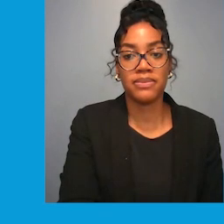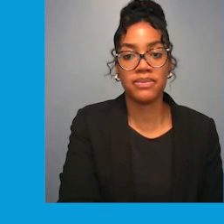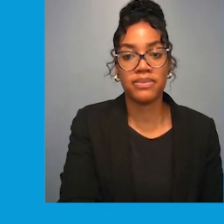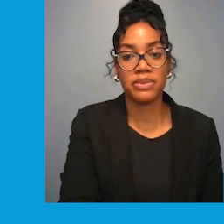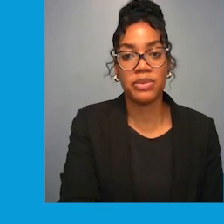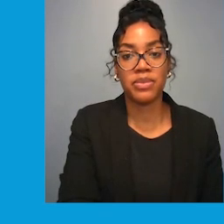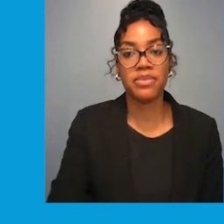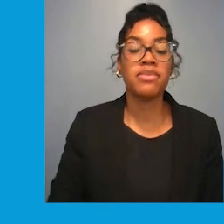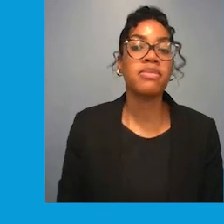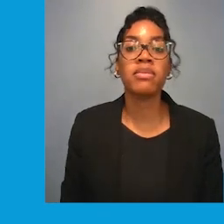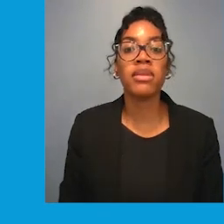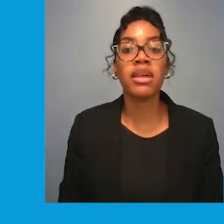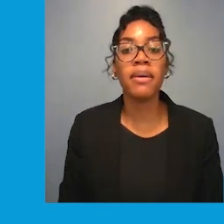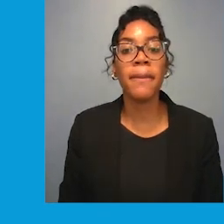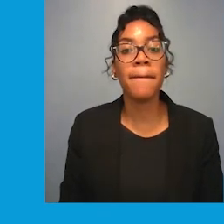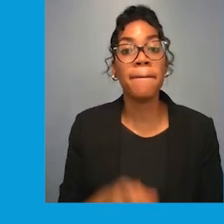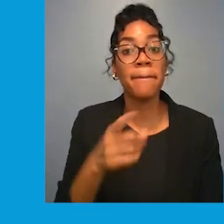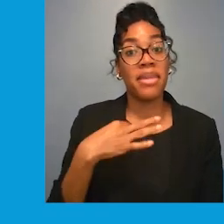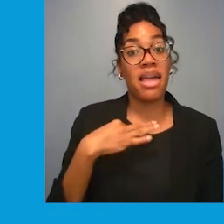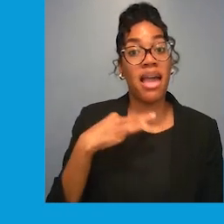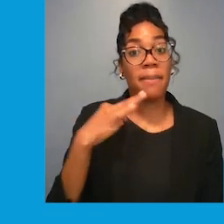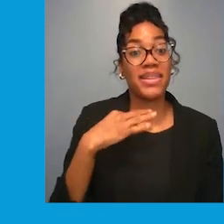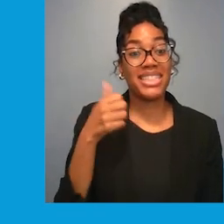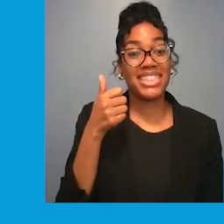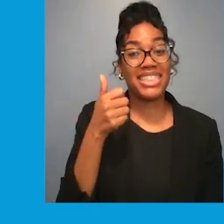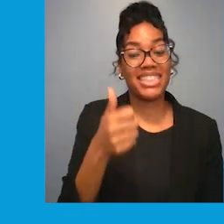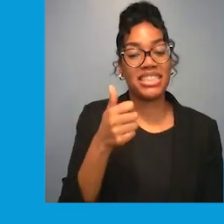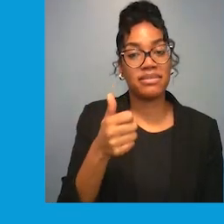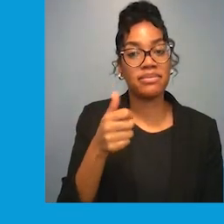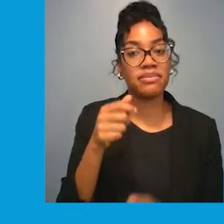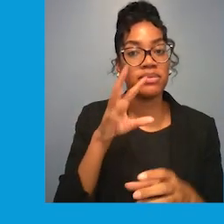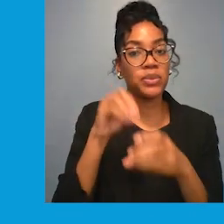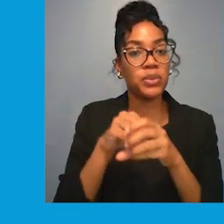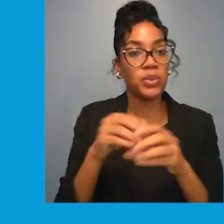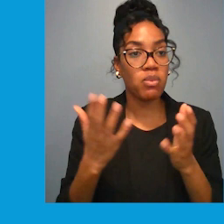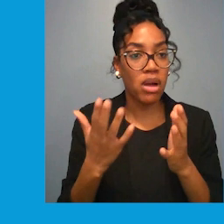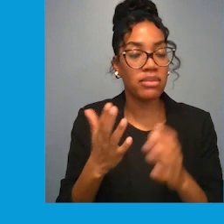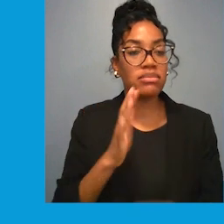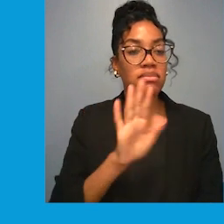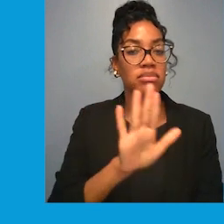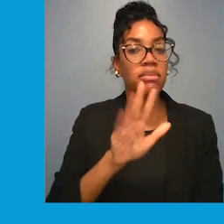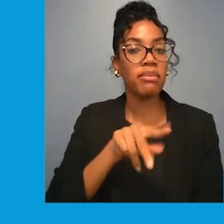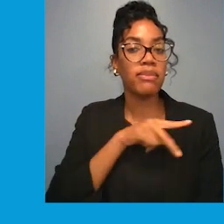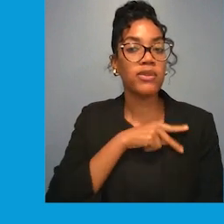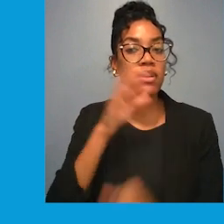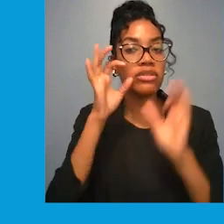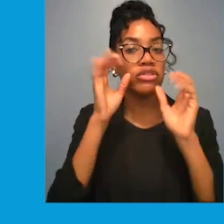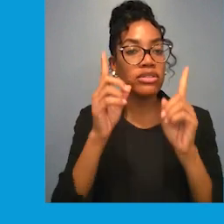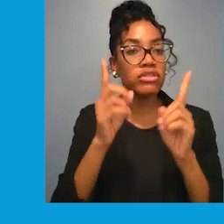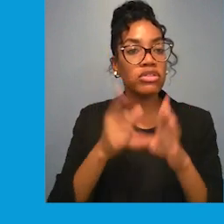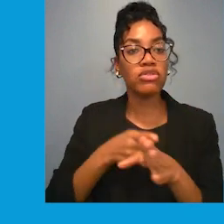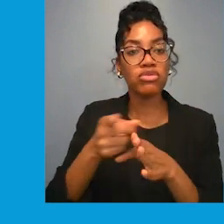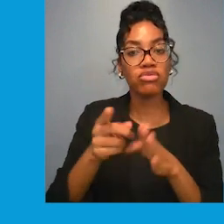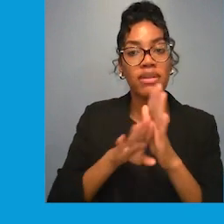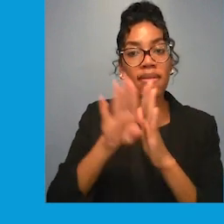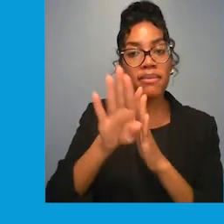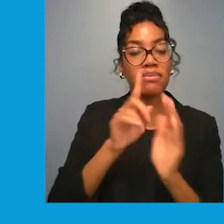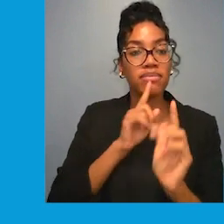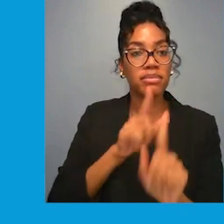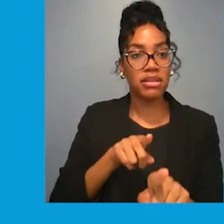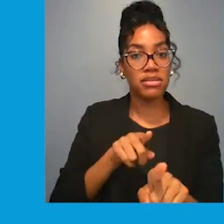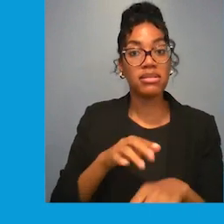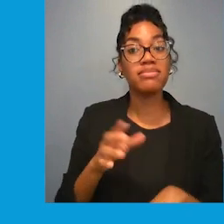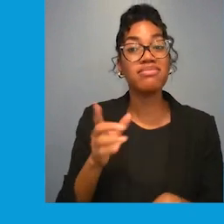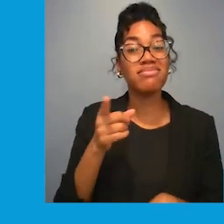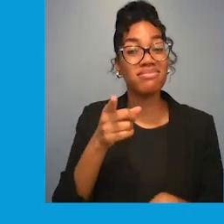All right, the main chunk of the application is your personal, educational, and career development responses. Within this section, we have